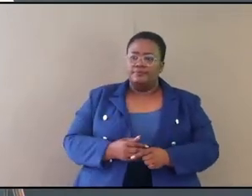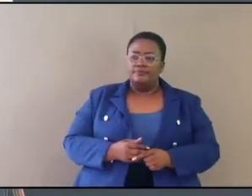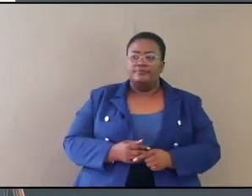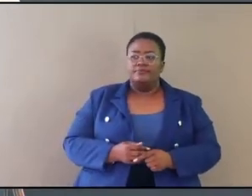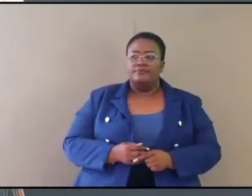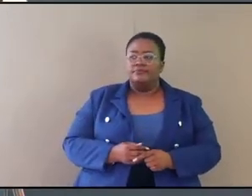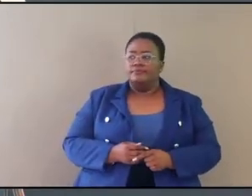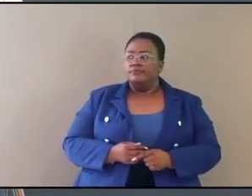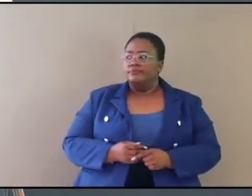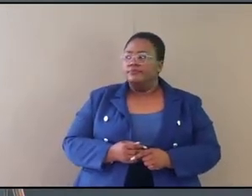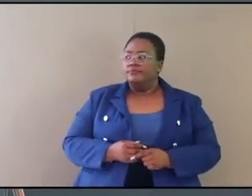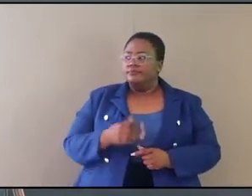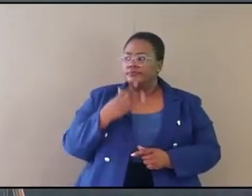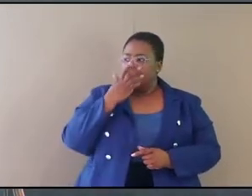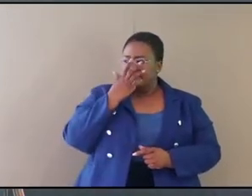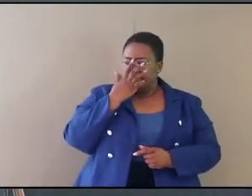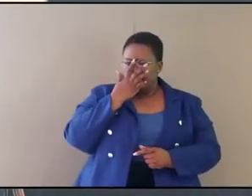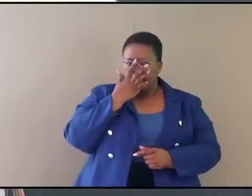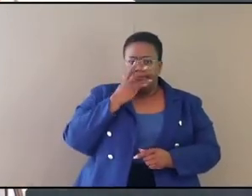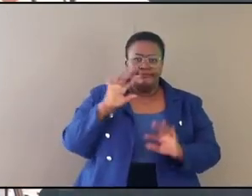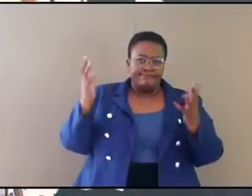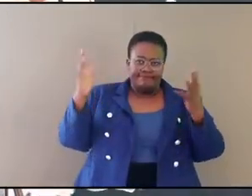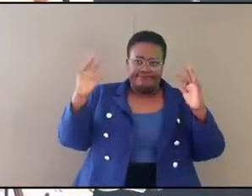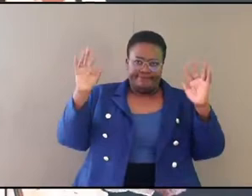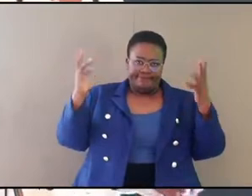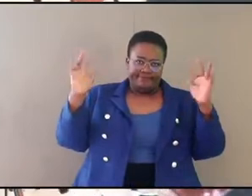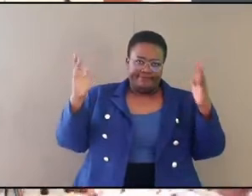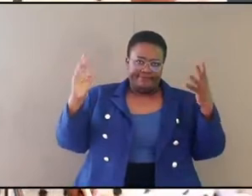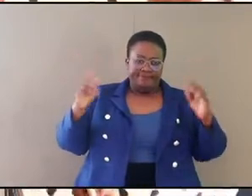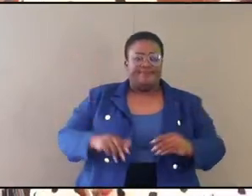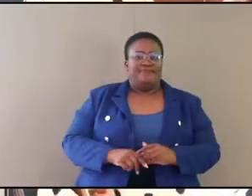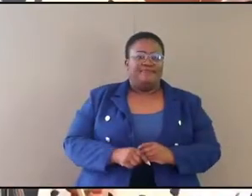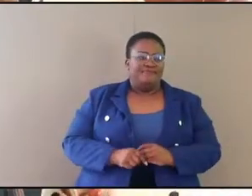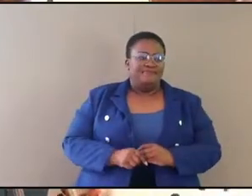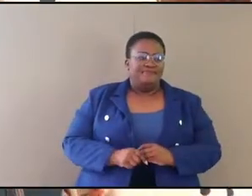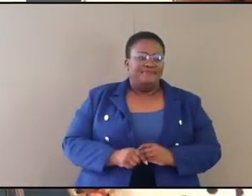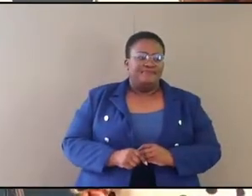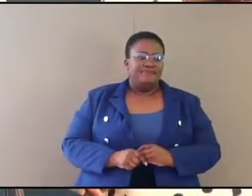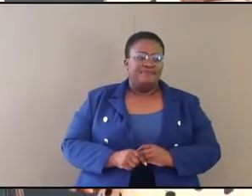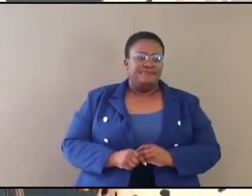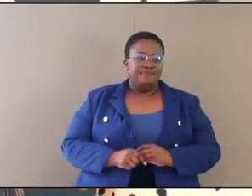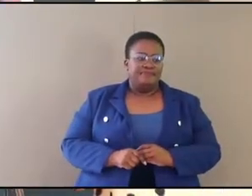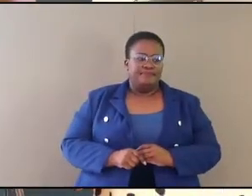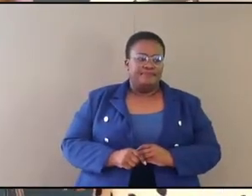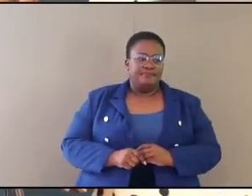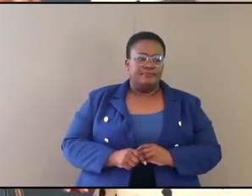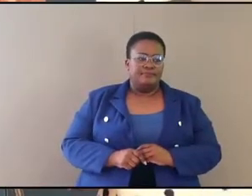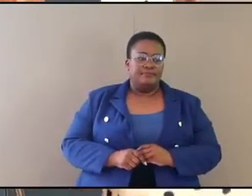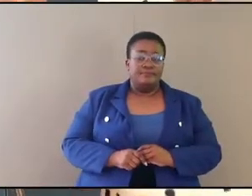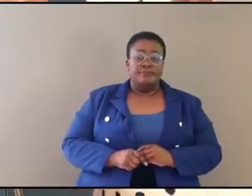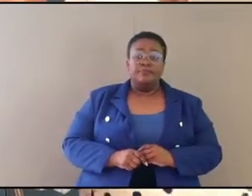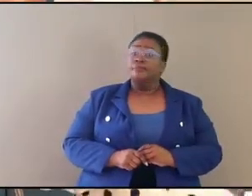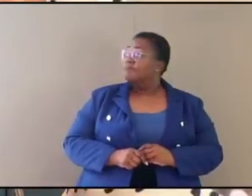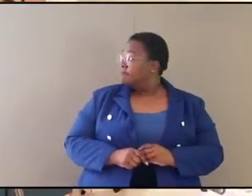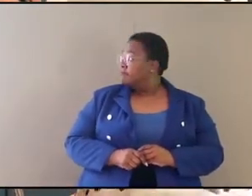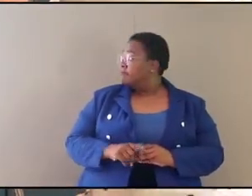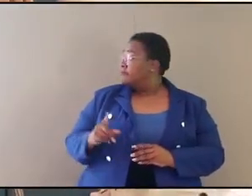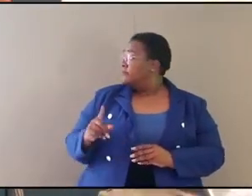session. Thanks. Thank you, Brenda. You forgot to recommend a book because readers are leaders.